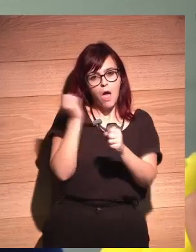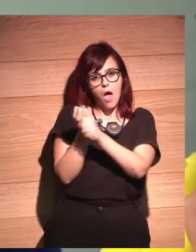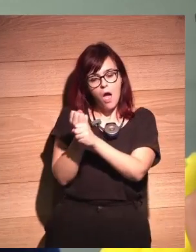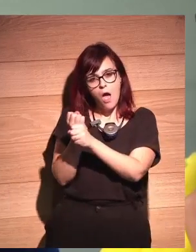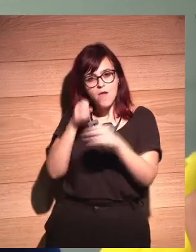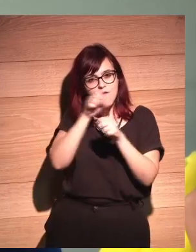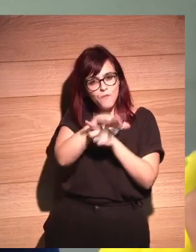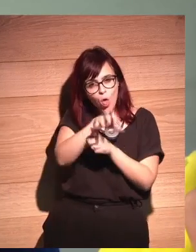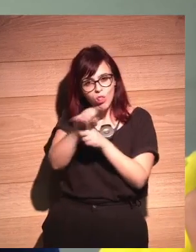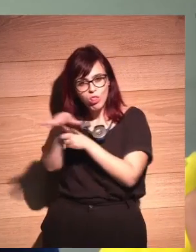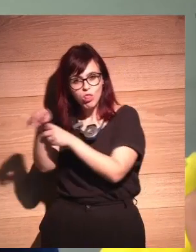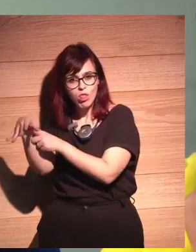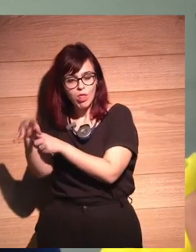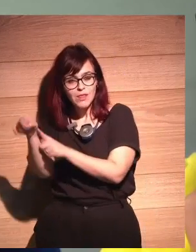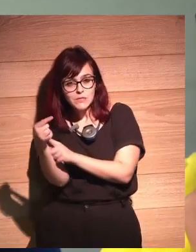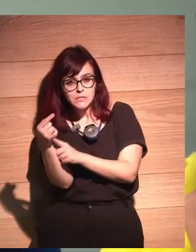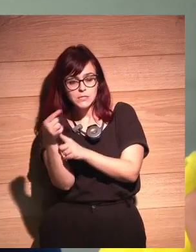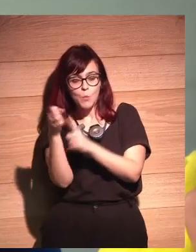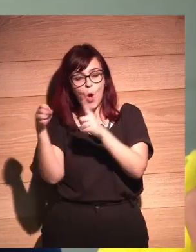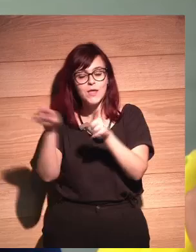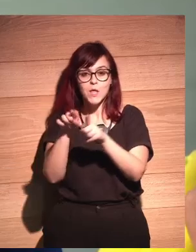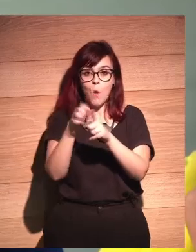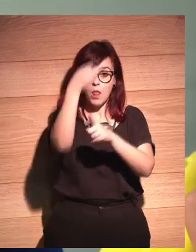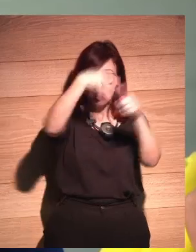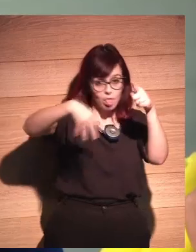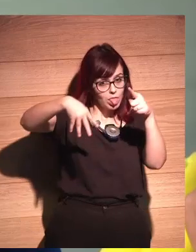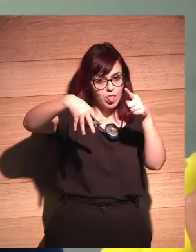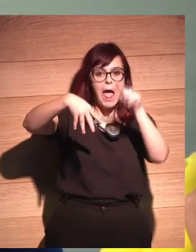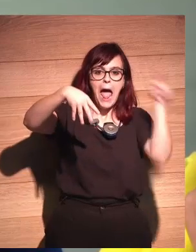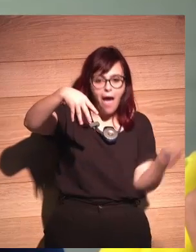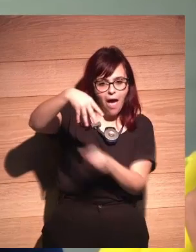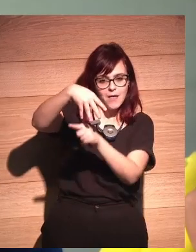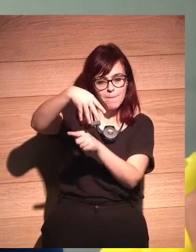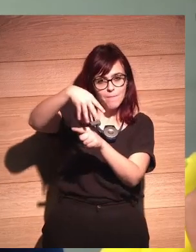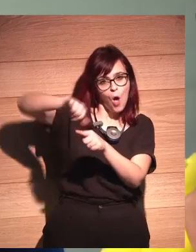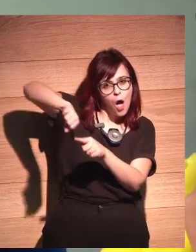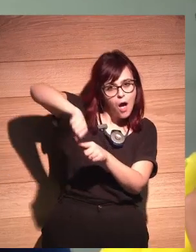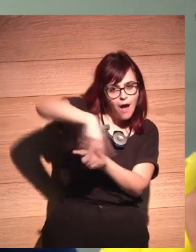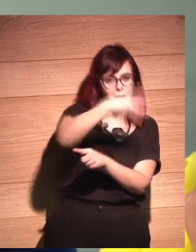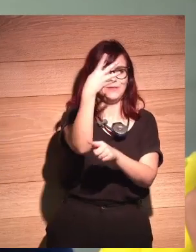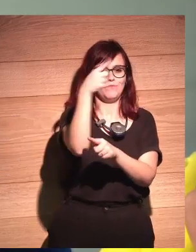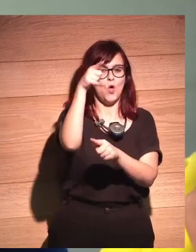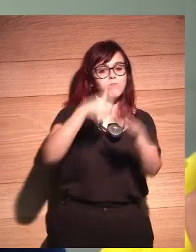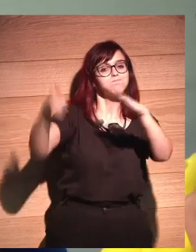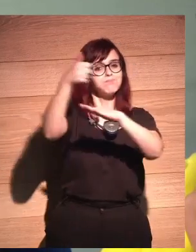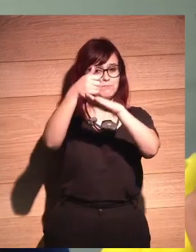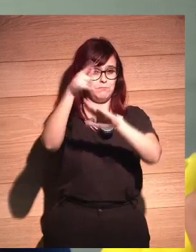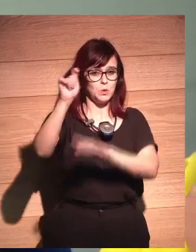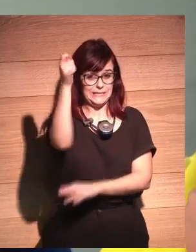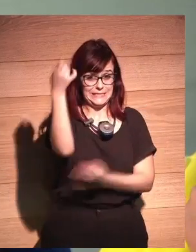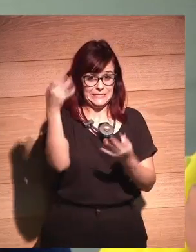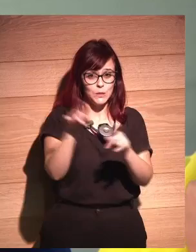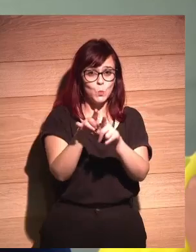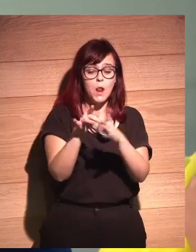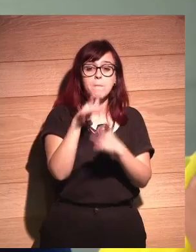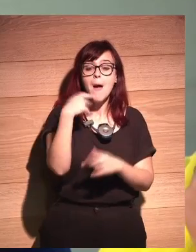from the bottom are starting to have an influence and make things happen bottom up. And this is an important change.